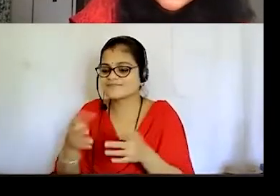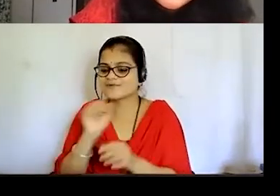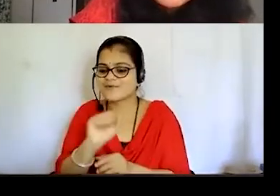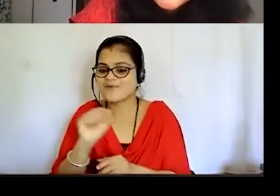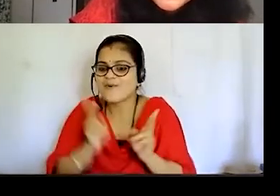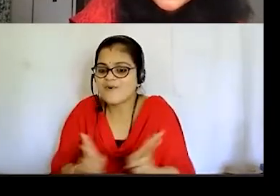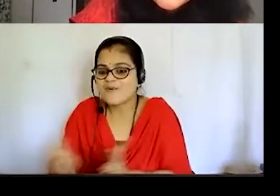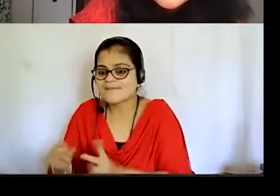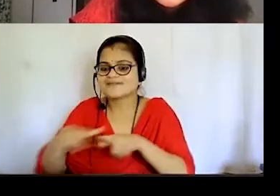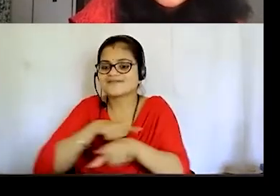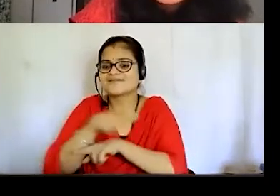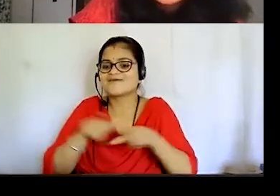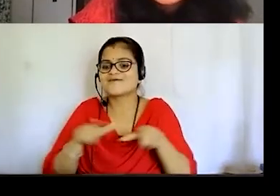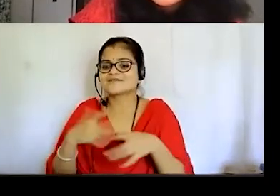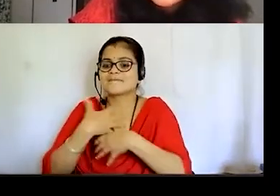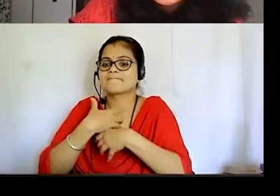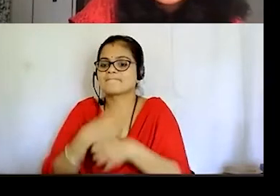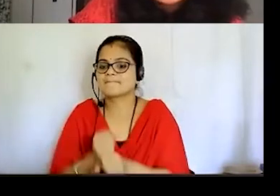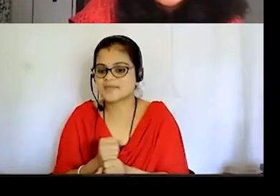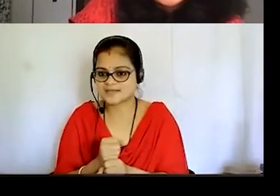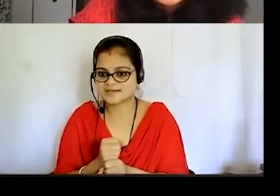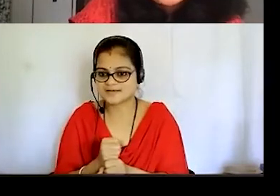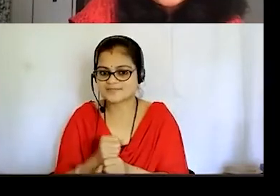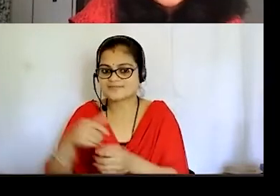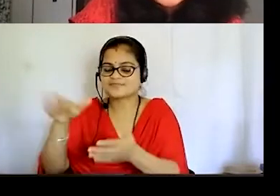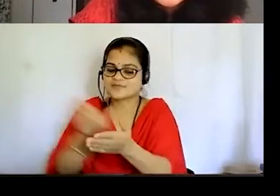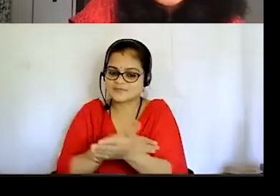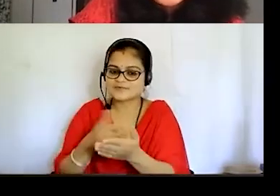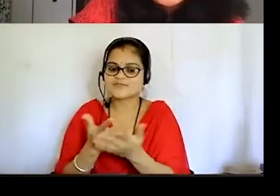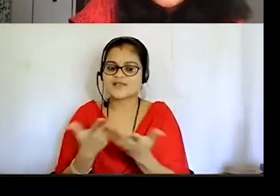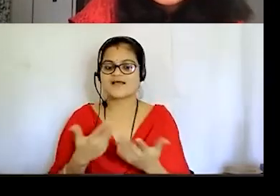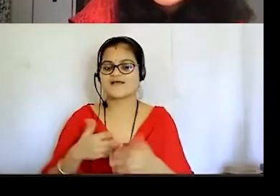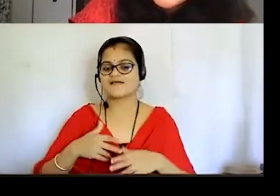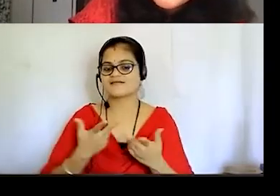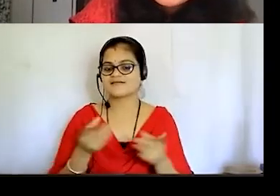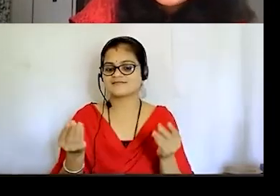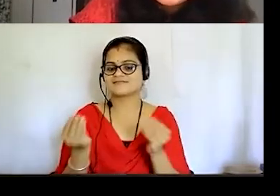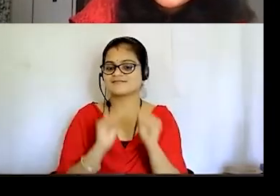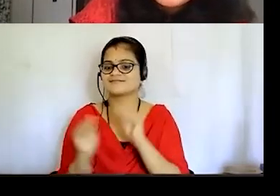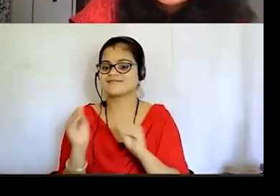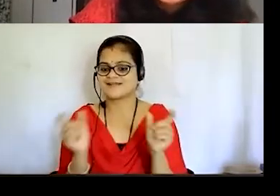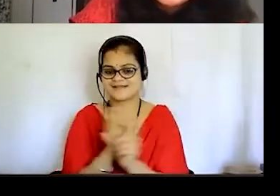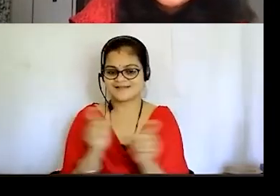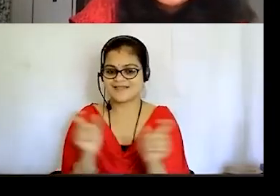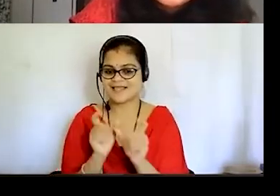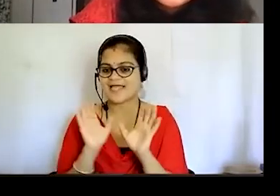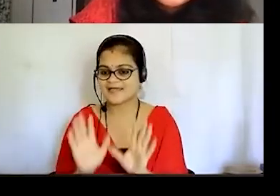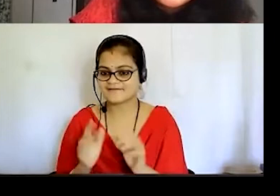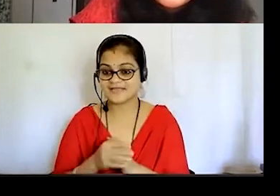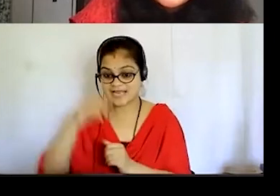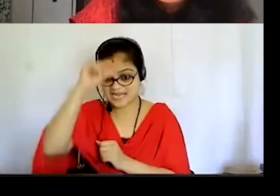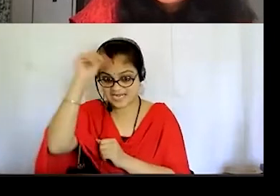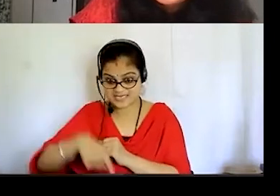verse and music gave a profusion of musical forms and style. Almost every area in